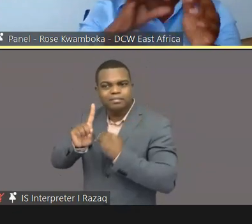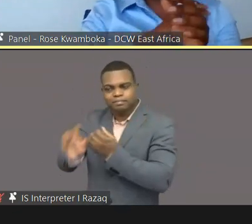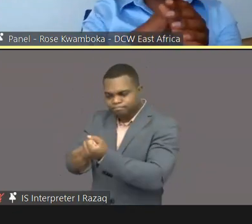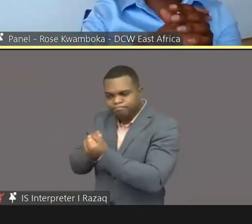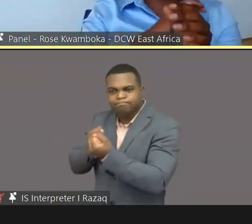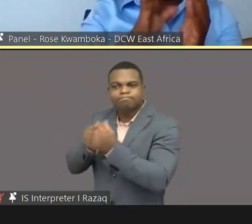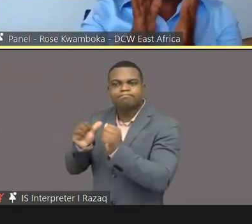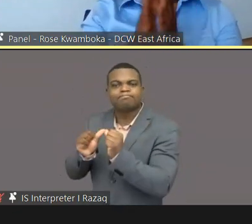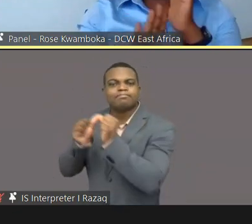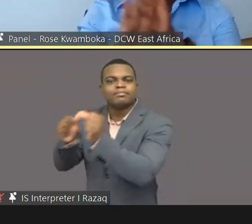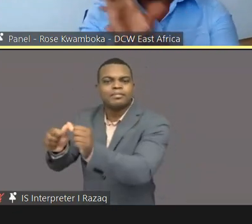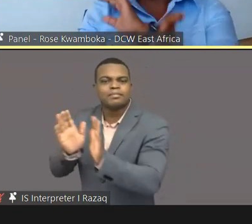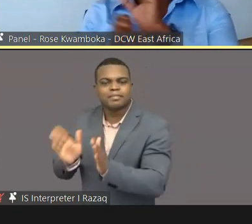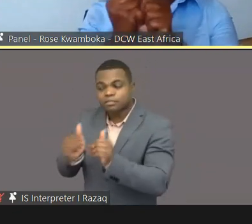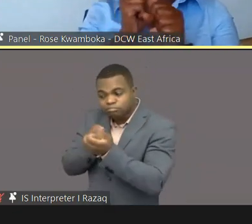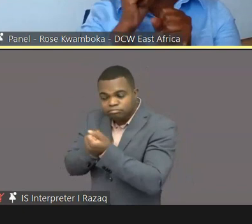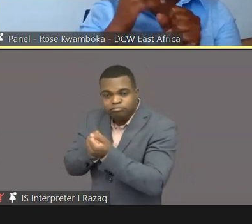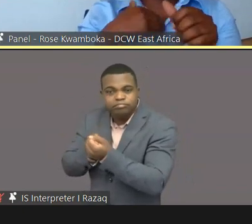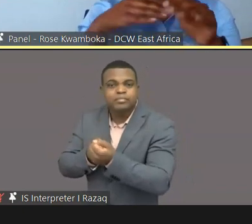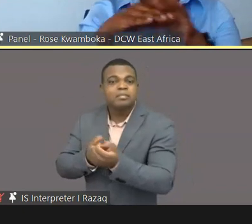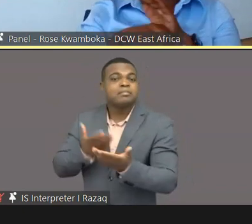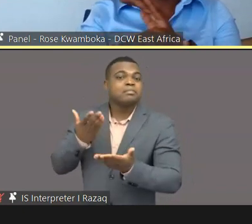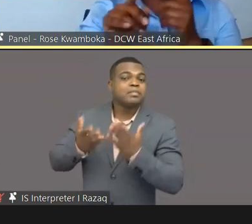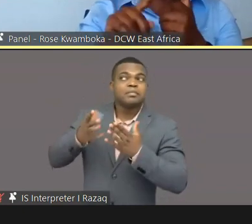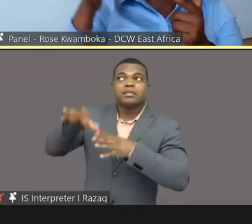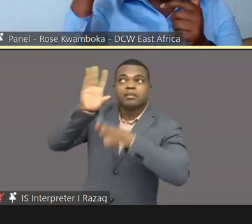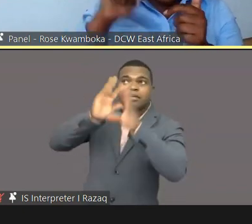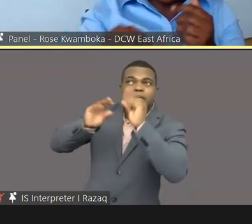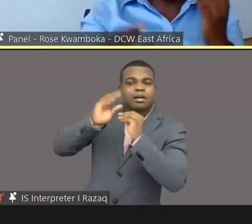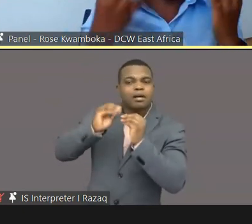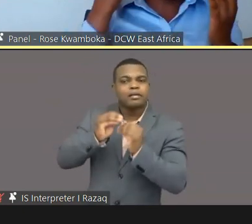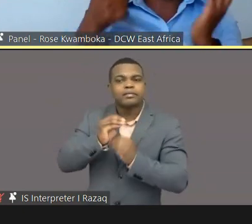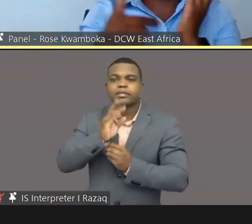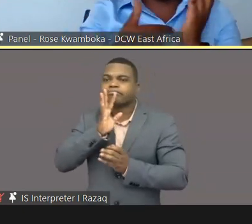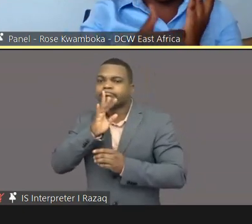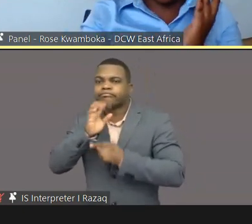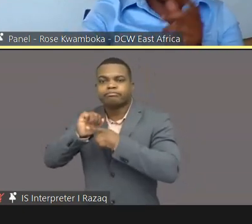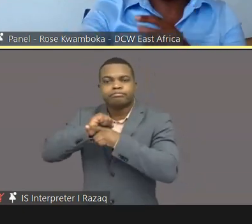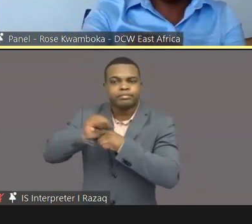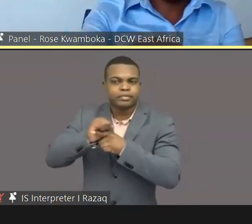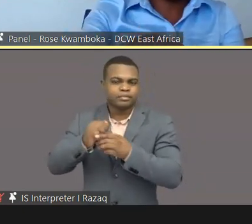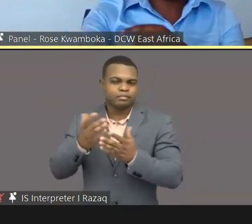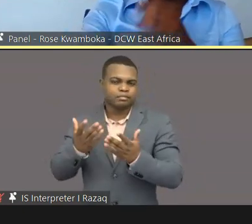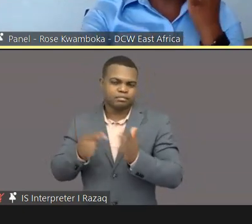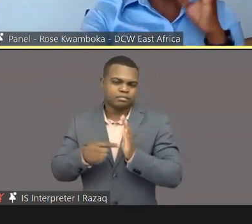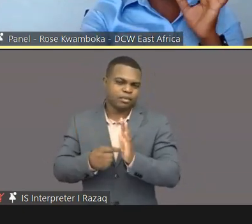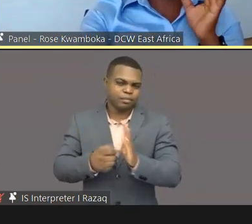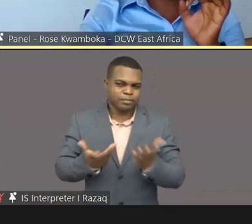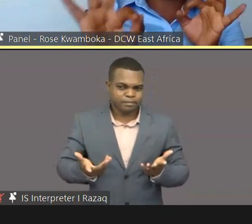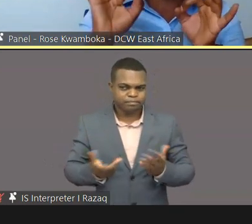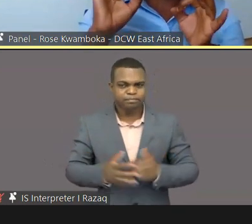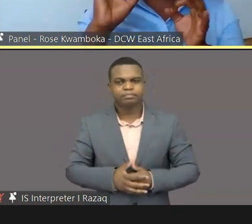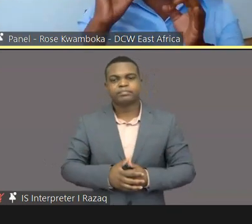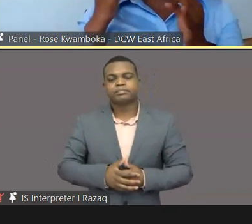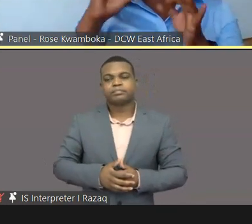Many children in the low-income or developing countries do not have access to any hearing technologies.